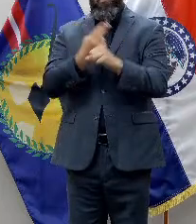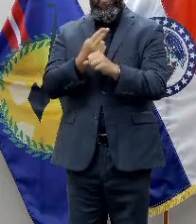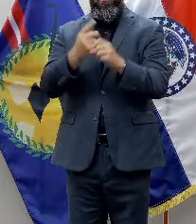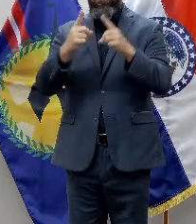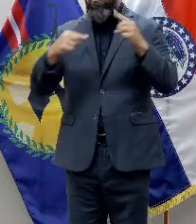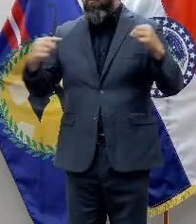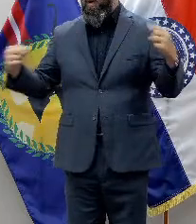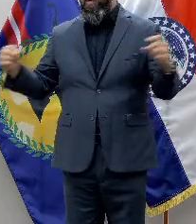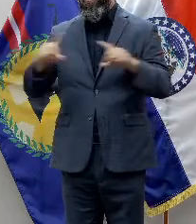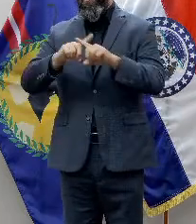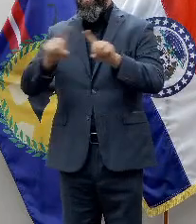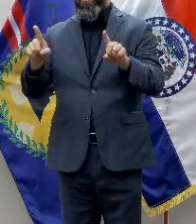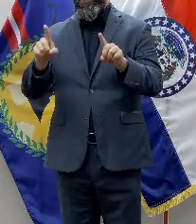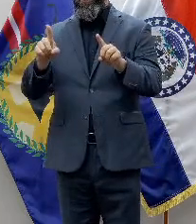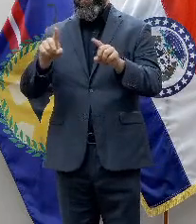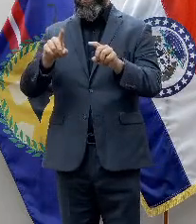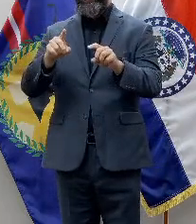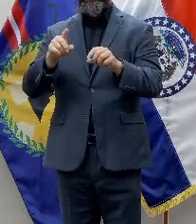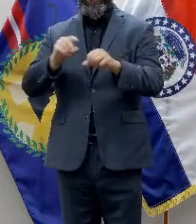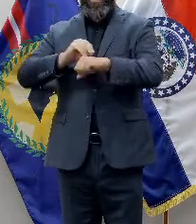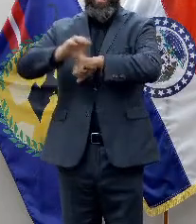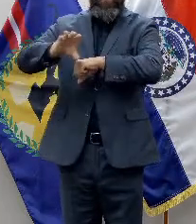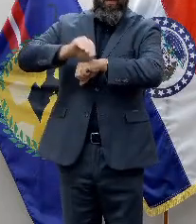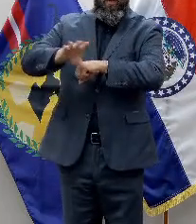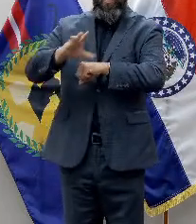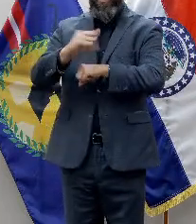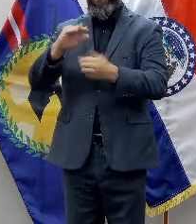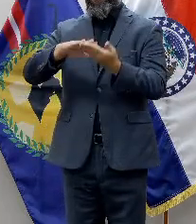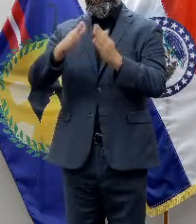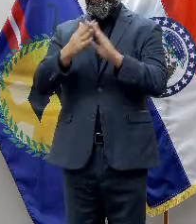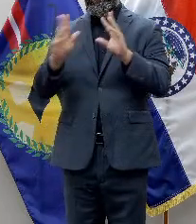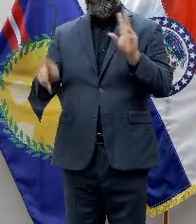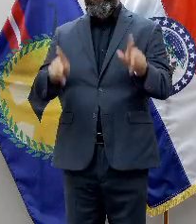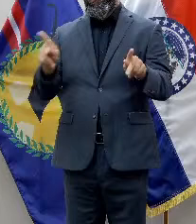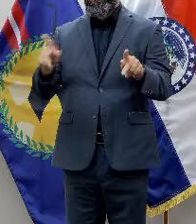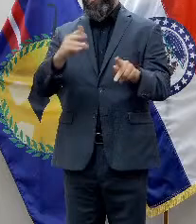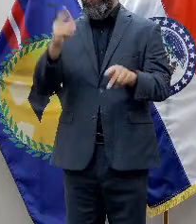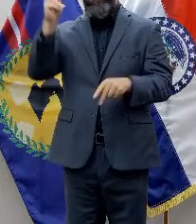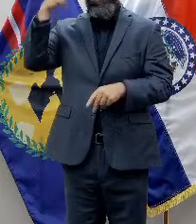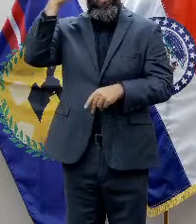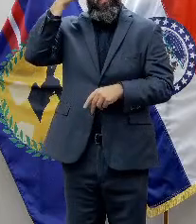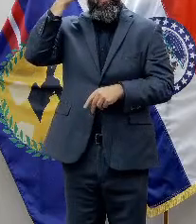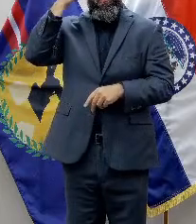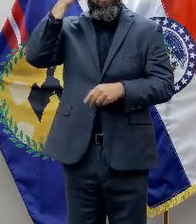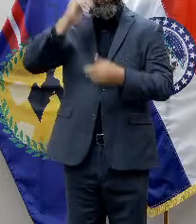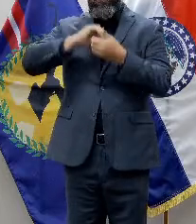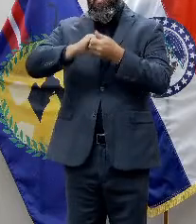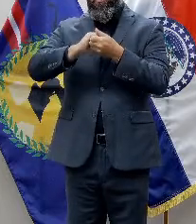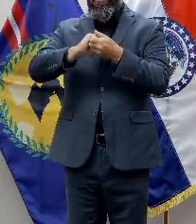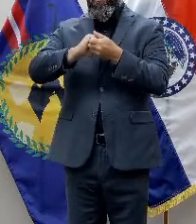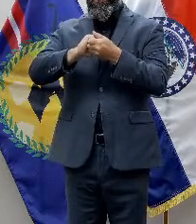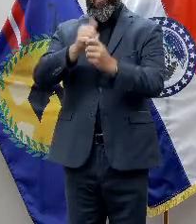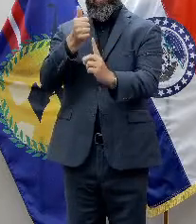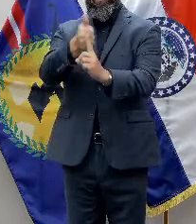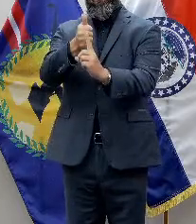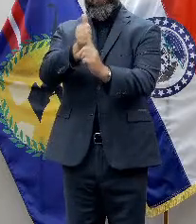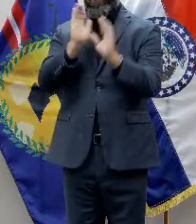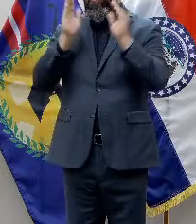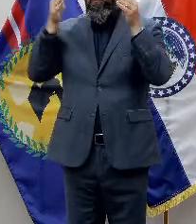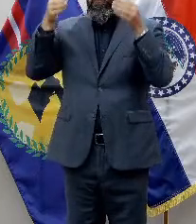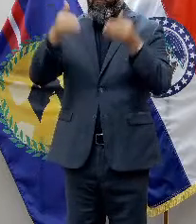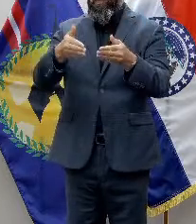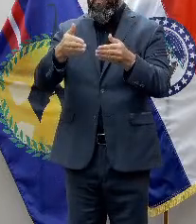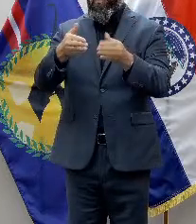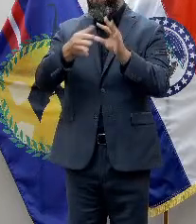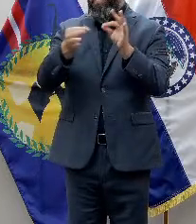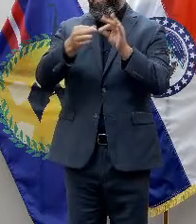variety of different influencers and community residents and political partners who have focused on giving